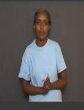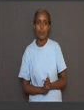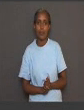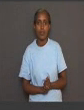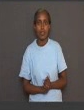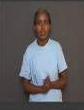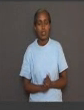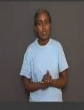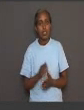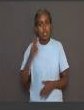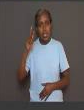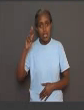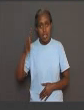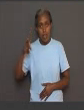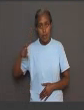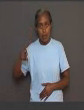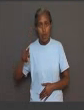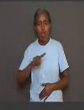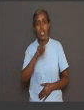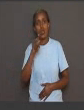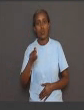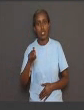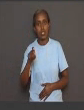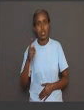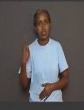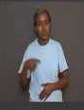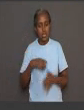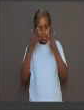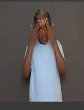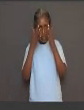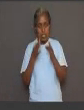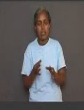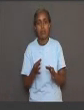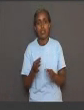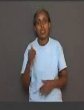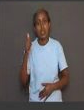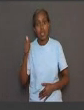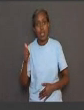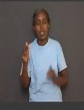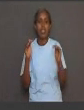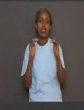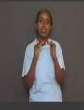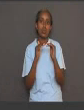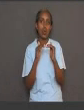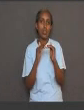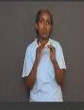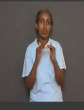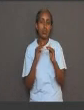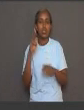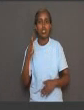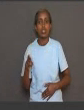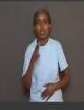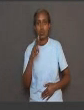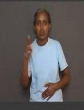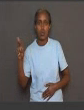According to the hyperbola equation, we can determine that a is equal to the